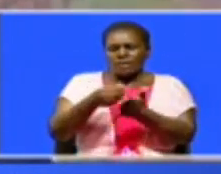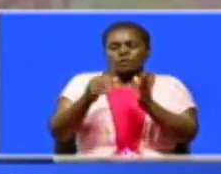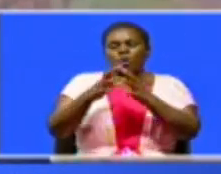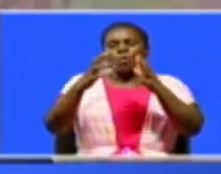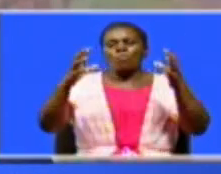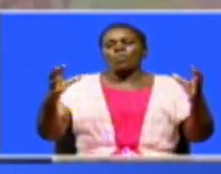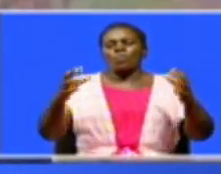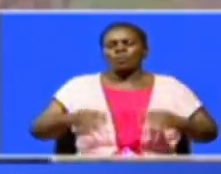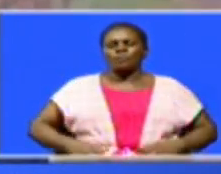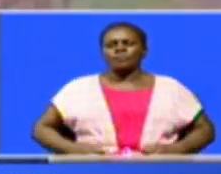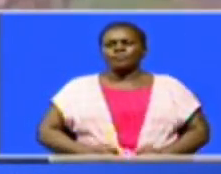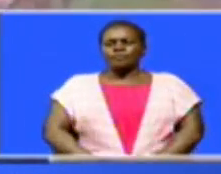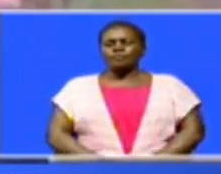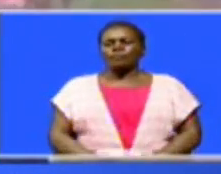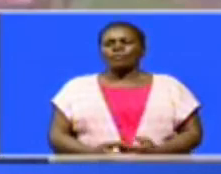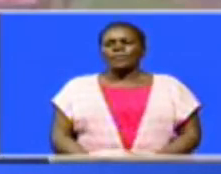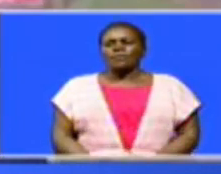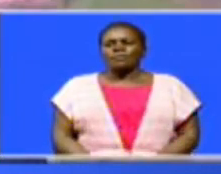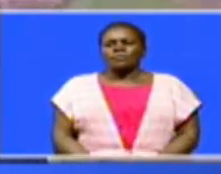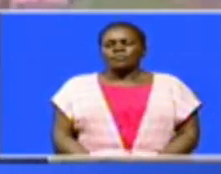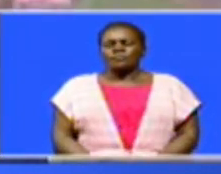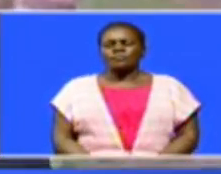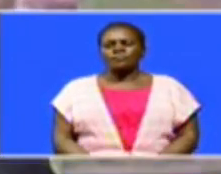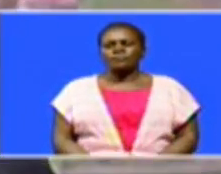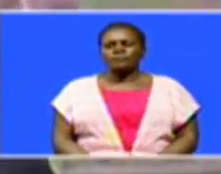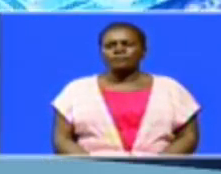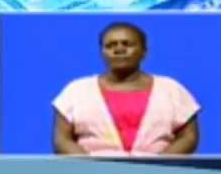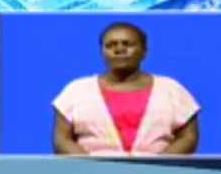the years. George Maringa, KTN News, in Meru County.